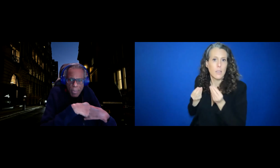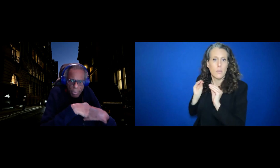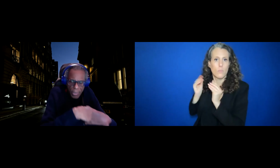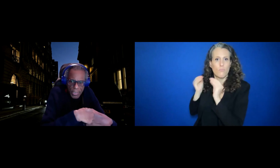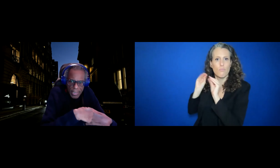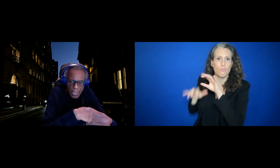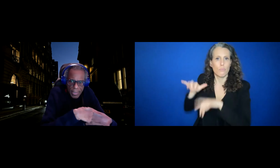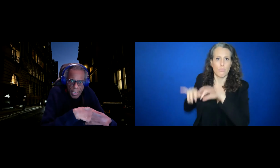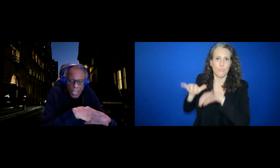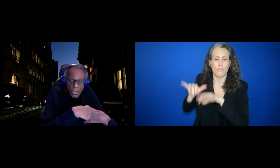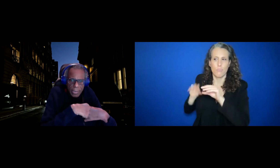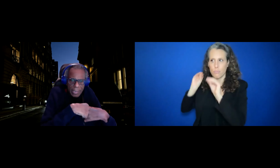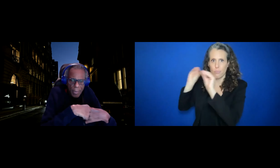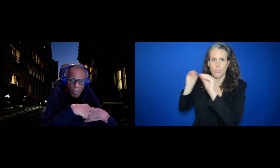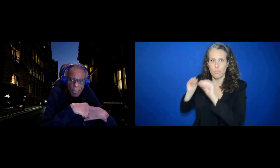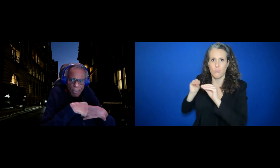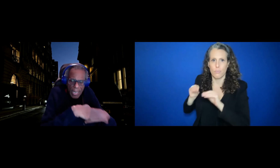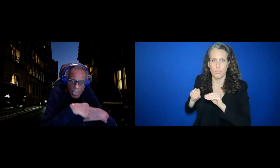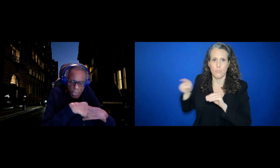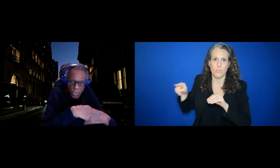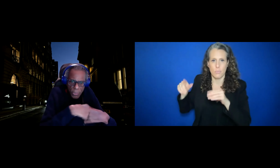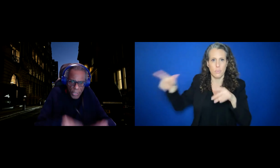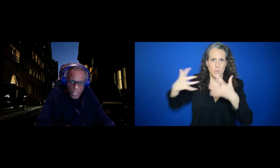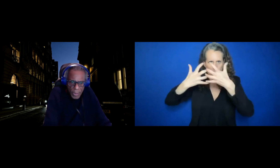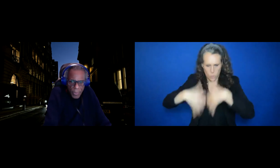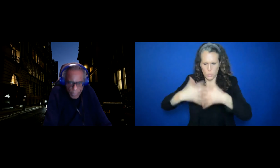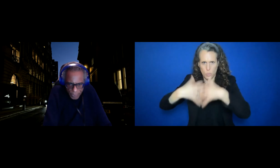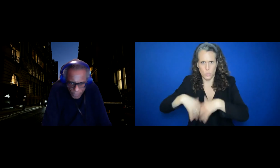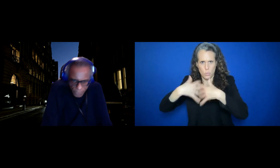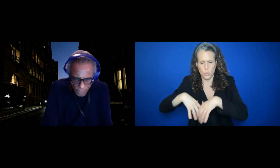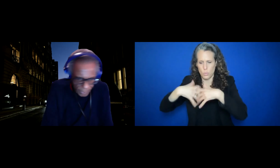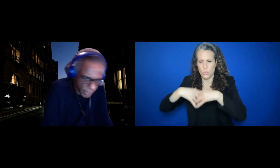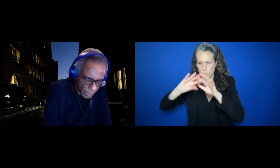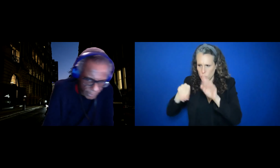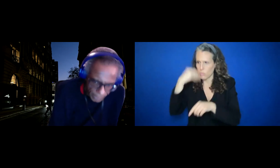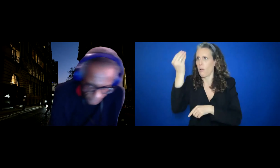servers, which then process it to come up with the best solution for those people.